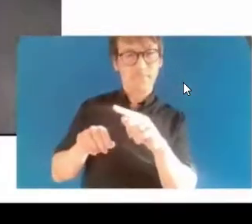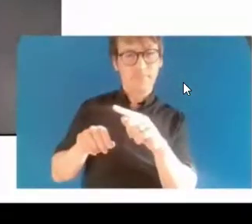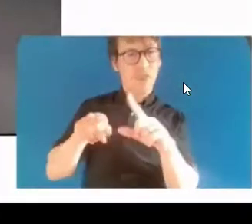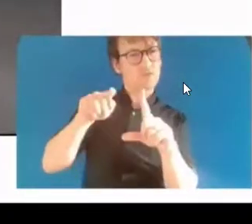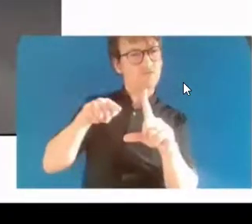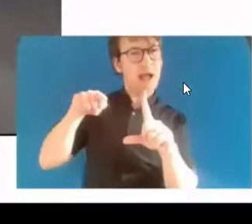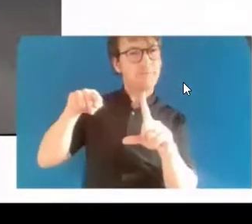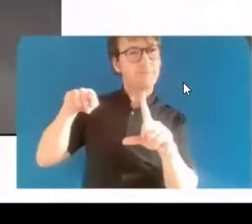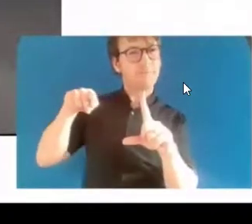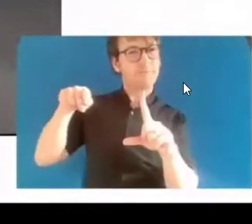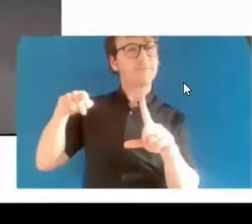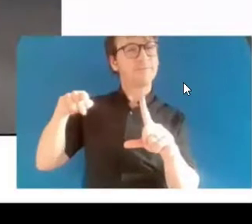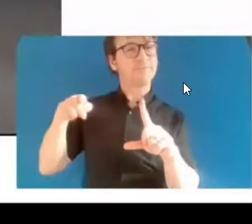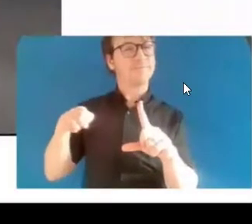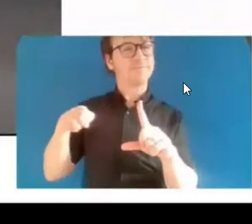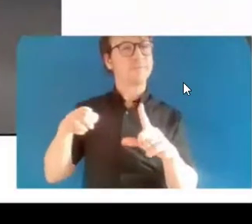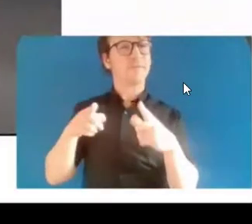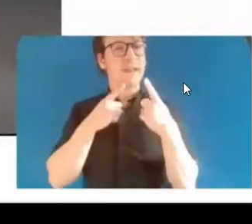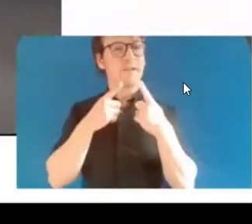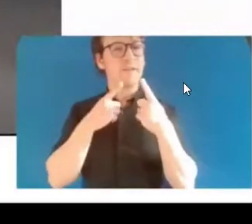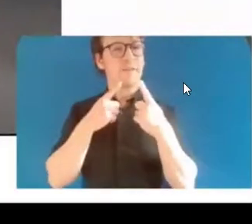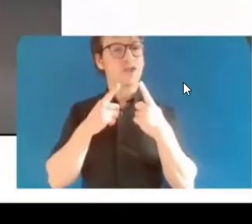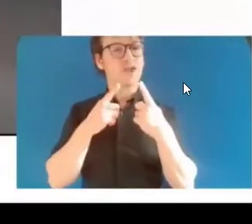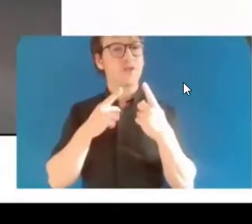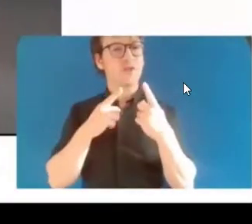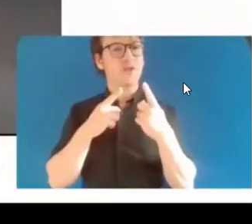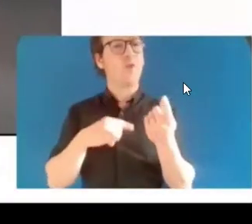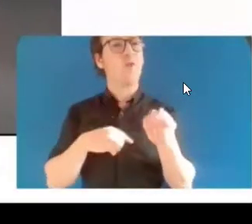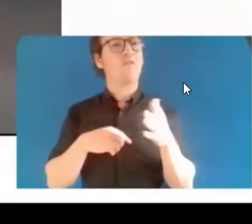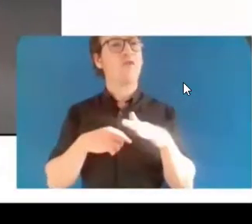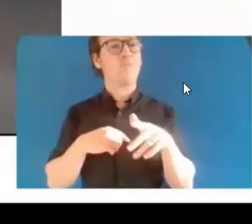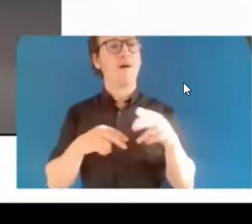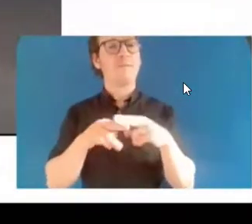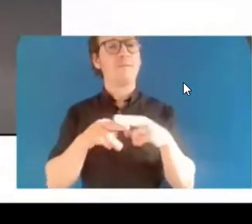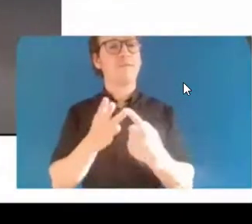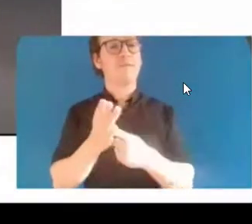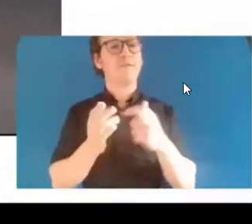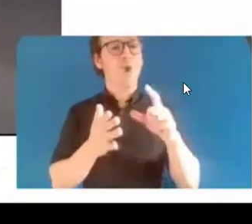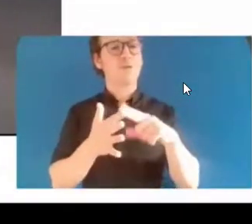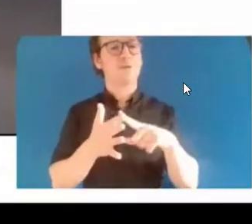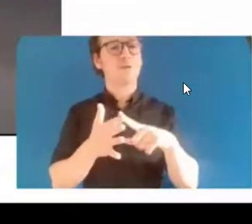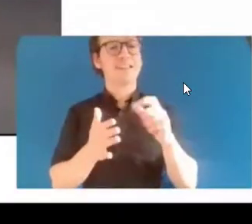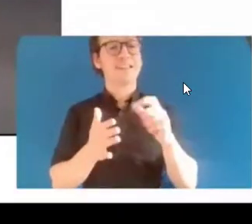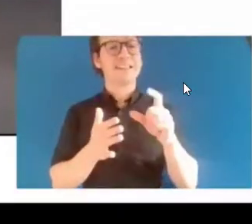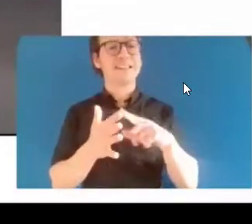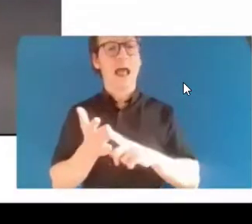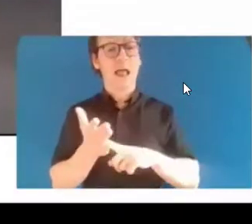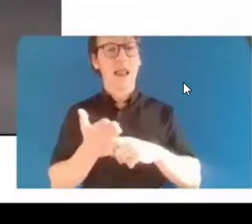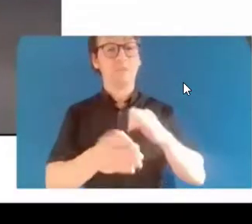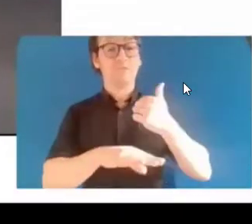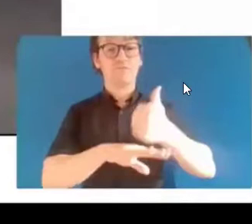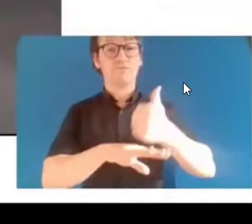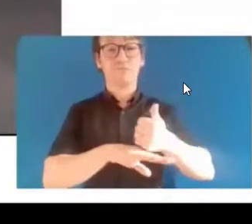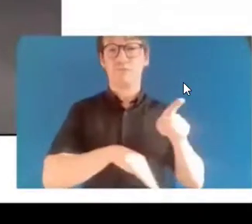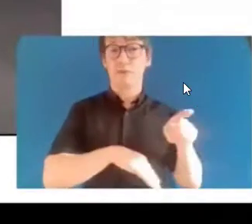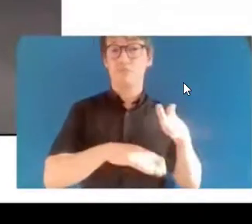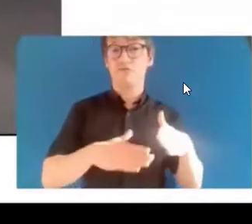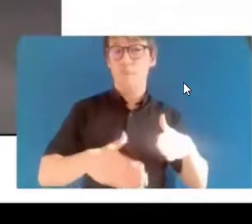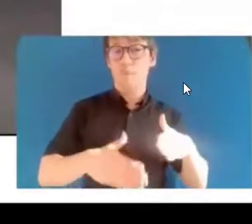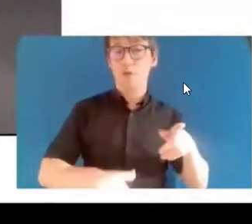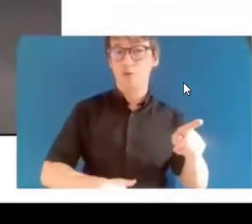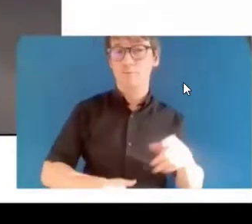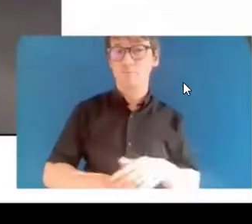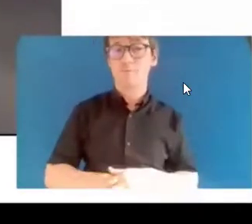be able to see some graphs there, and this is the data from force cells which are mounted on the robot. So all